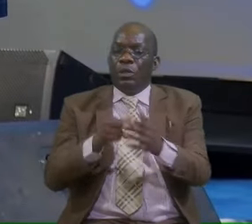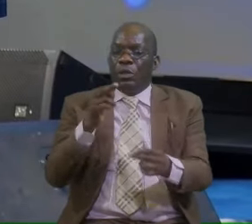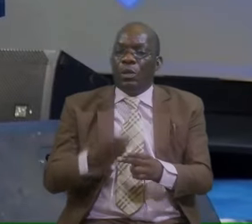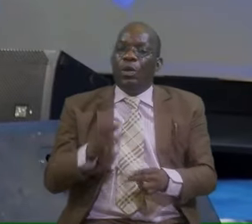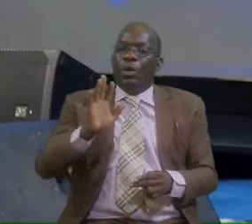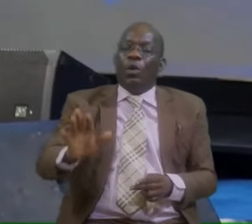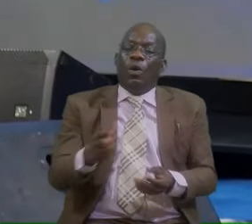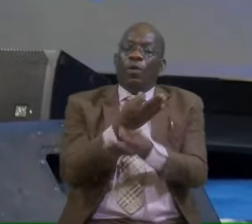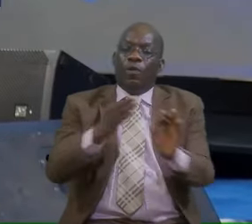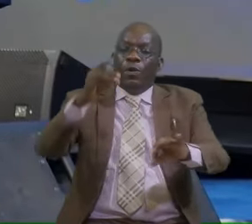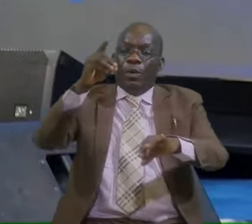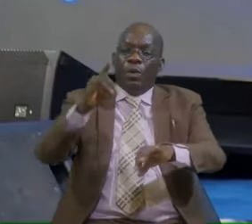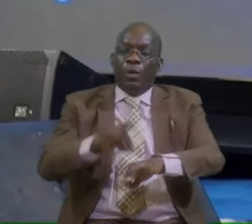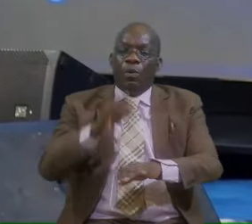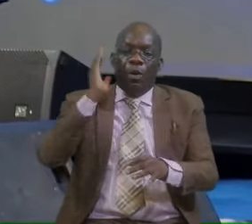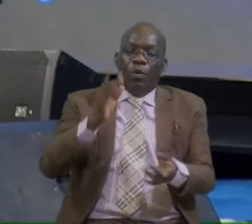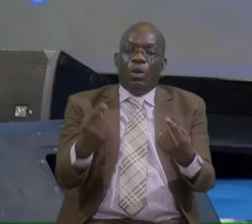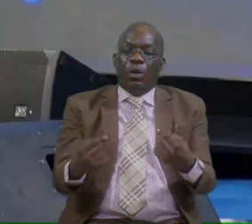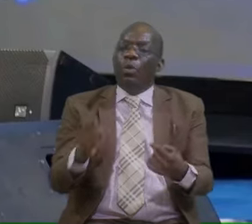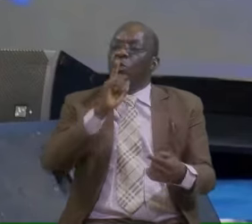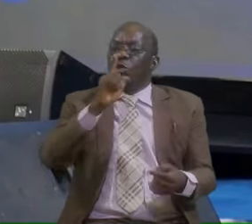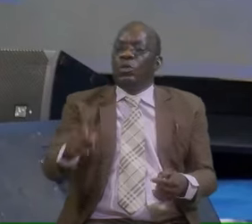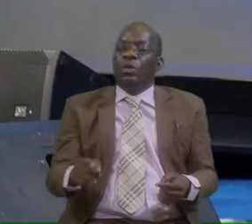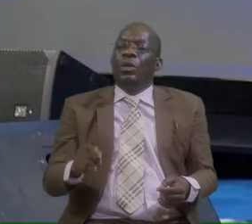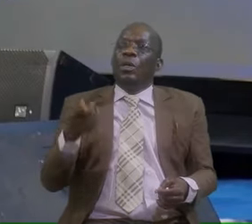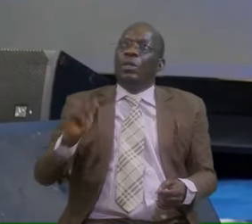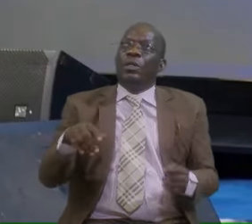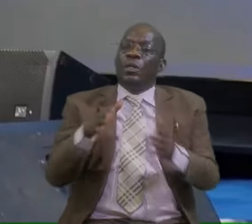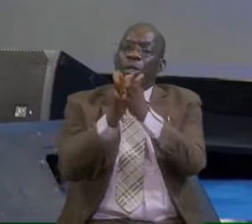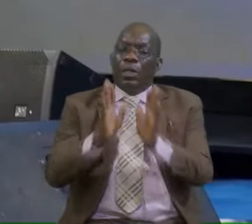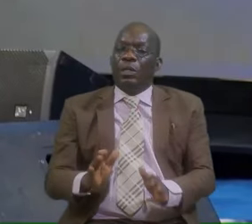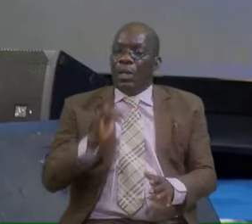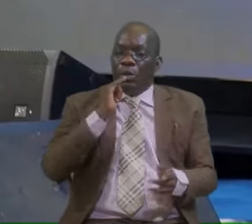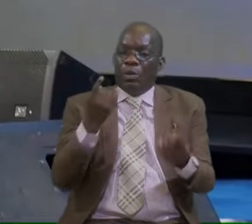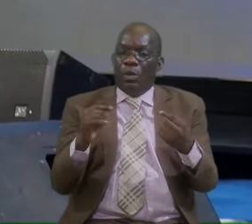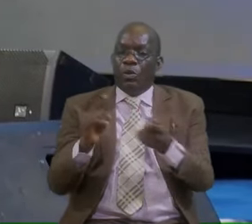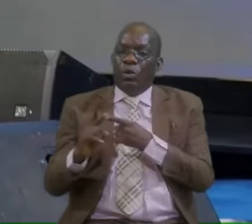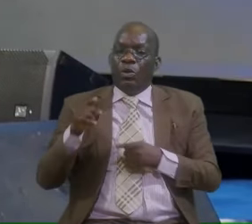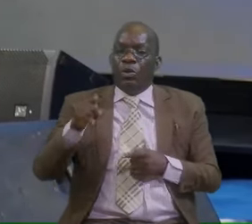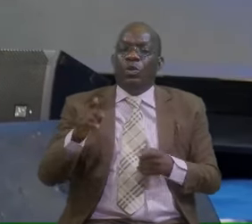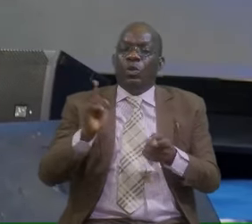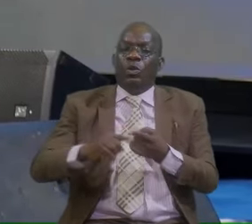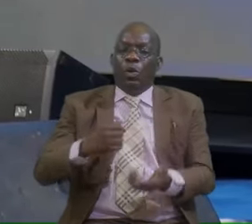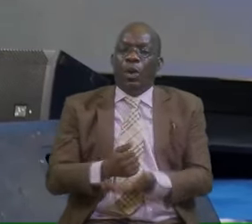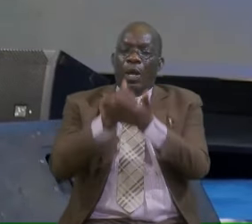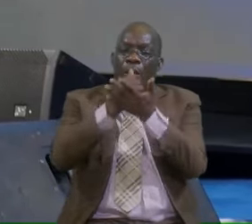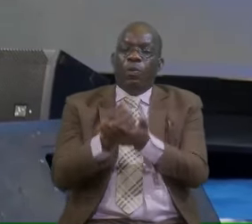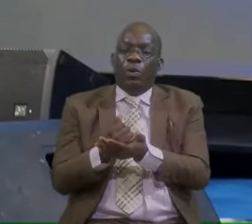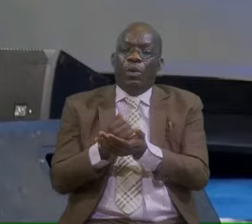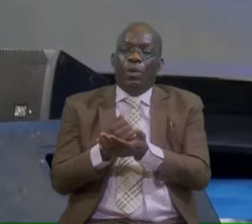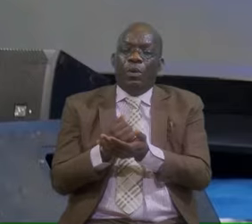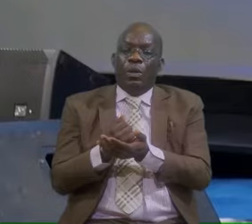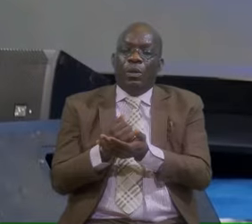reality now. The intercessor is coming to you tonight to intervene in every